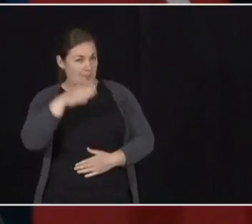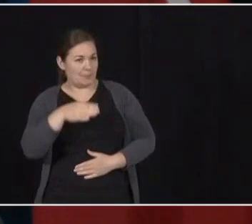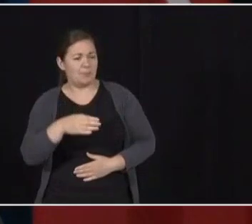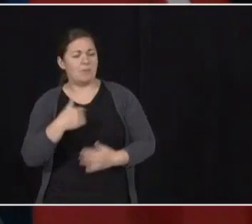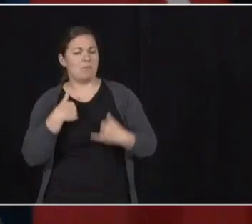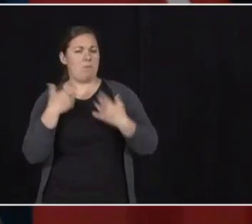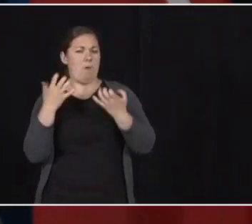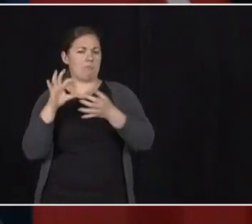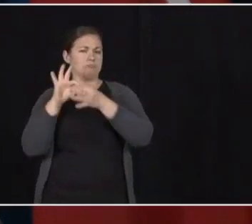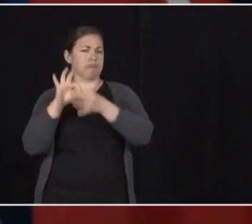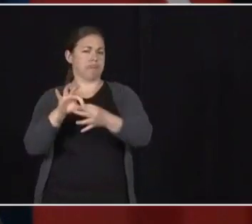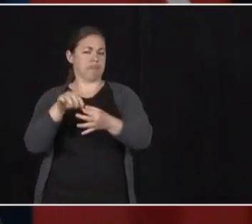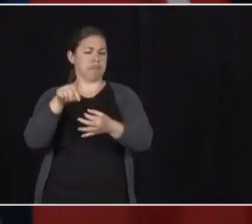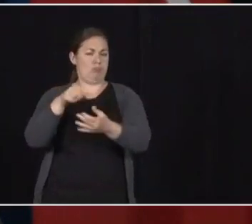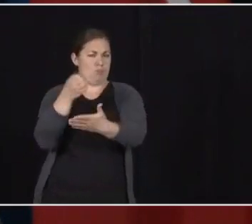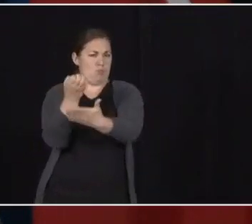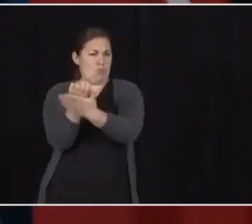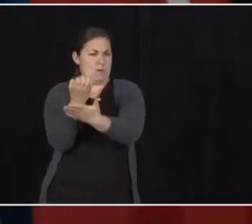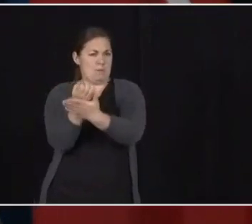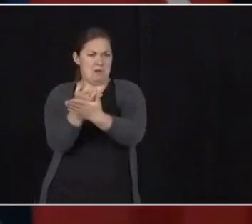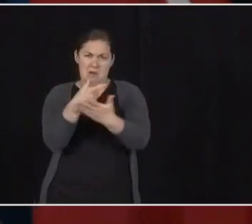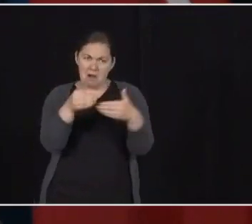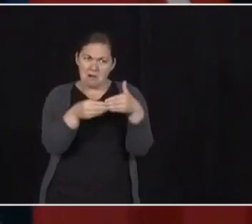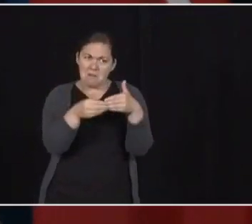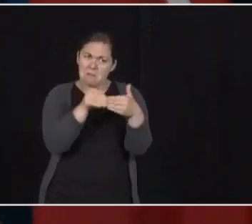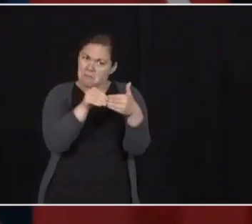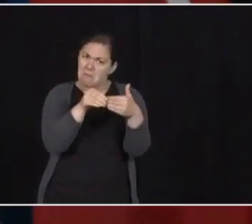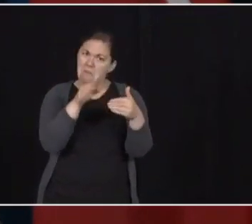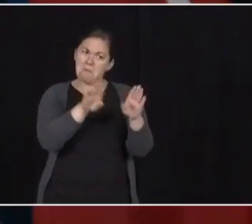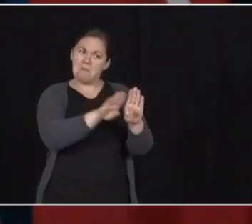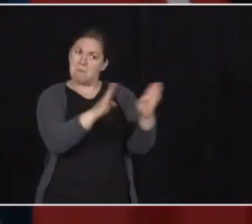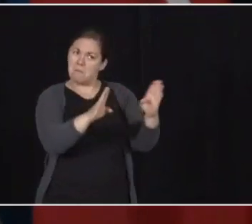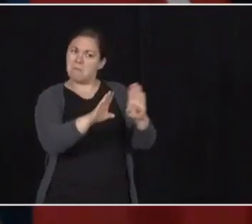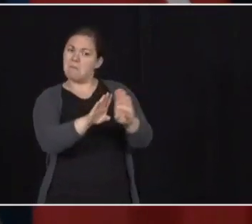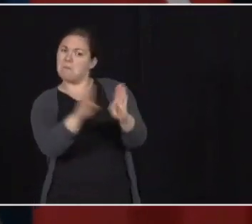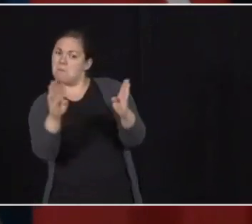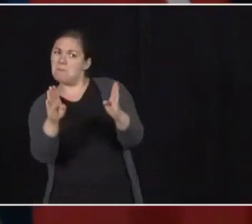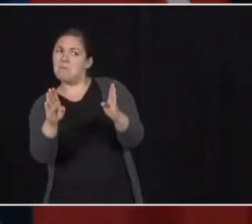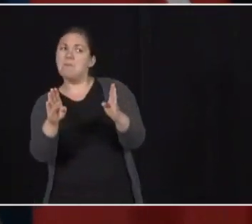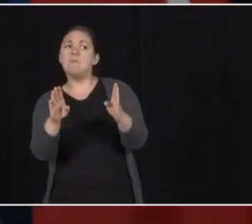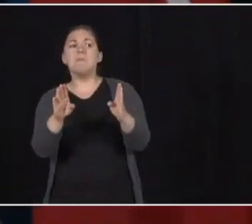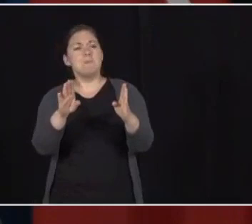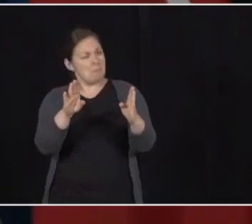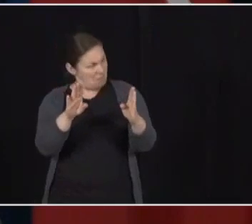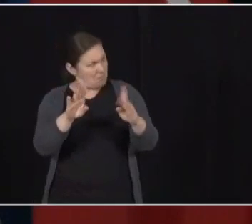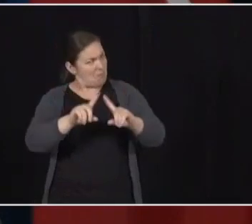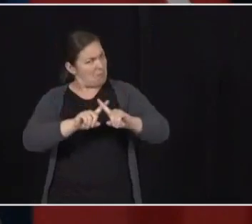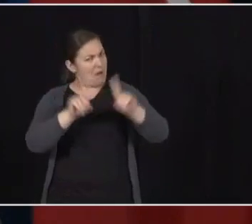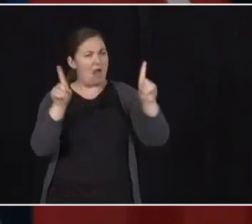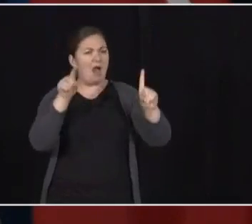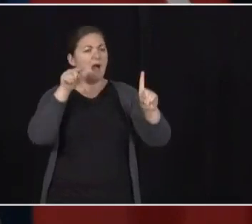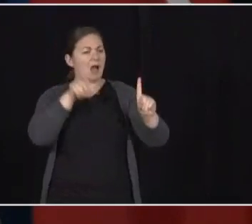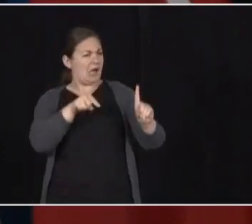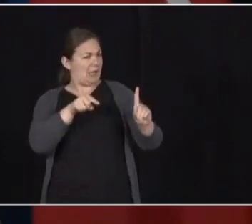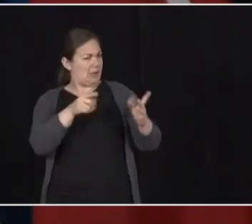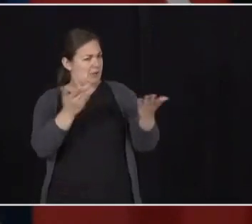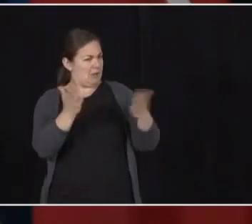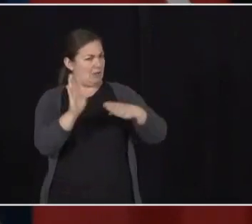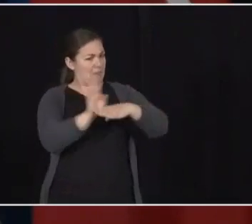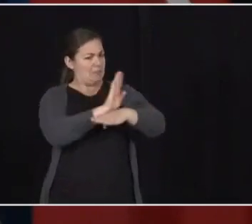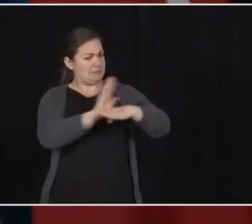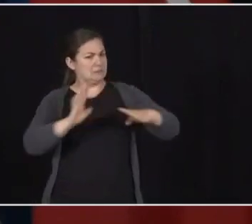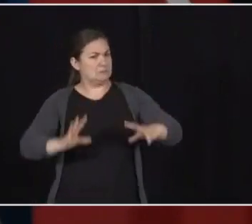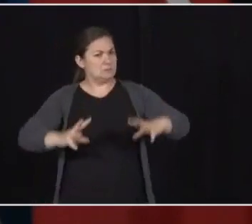those restrictions loosen, more businesses reopen, home stores, et cetera. But obviously, business owners continue to have